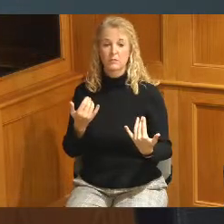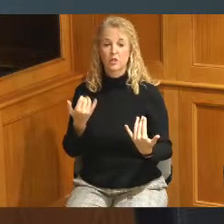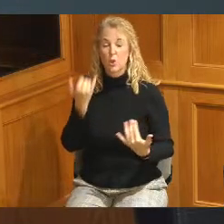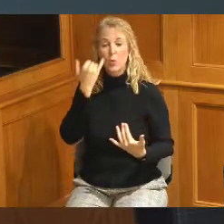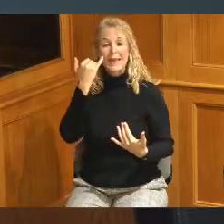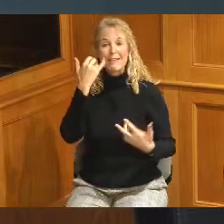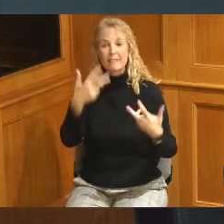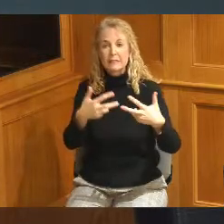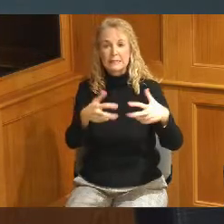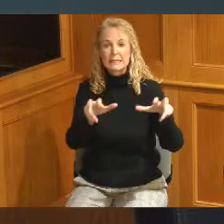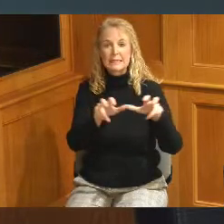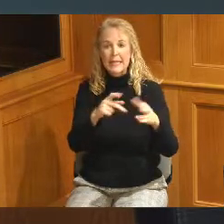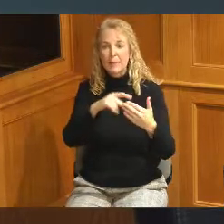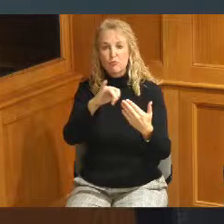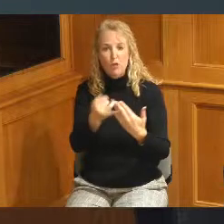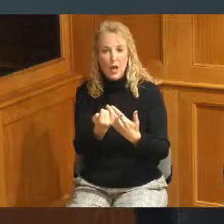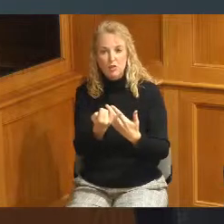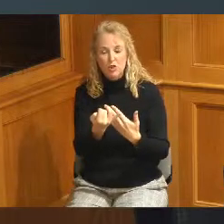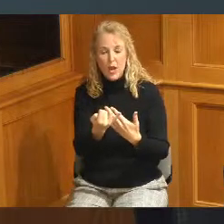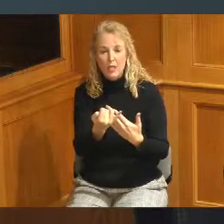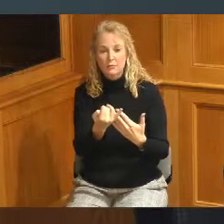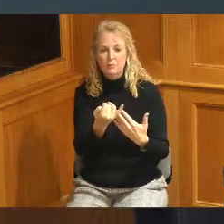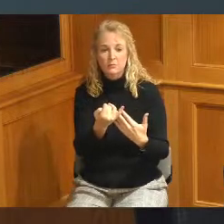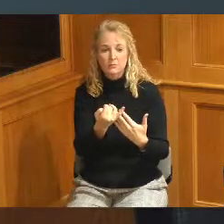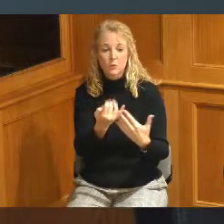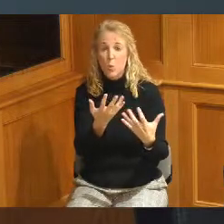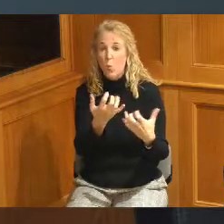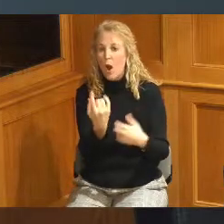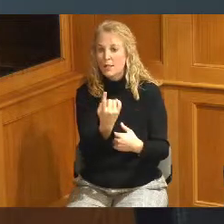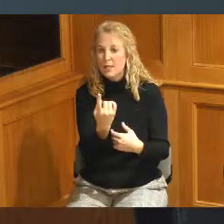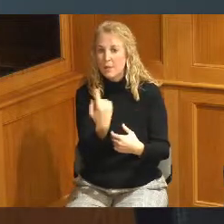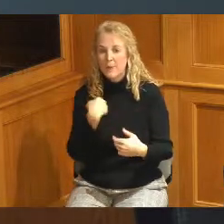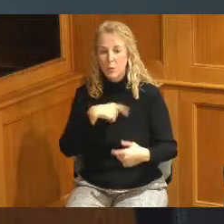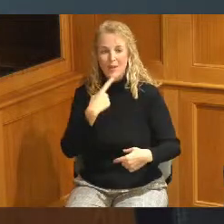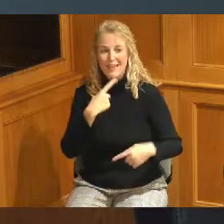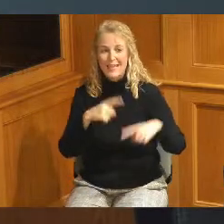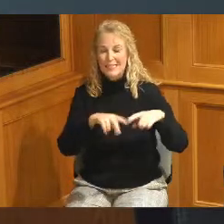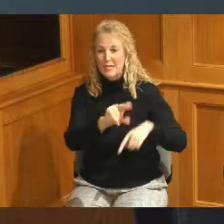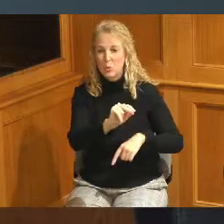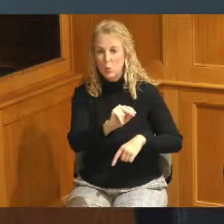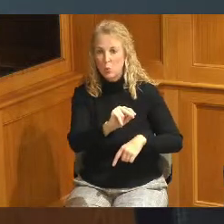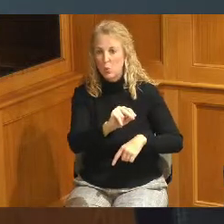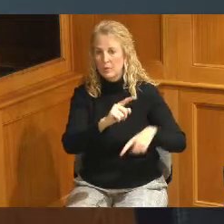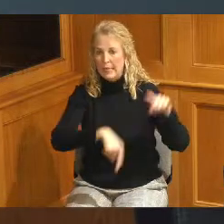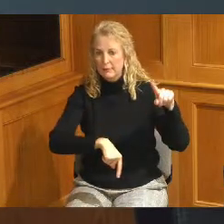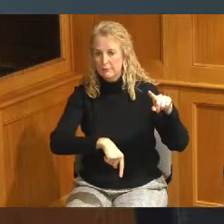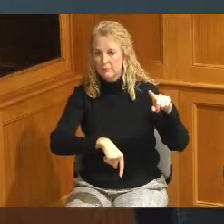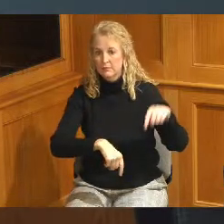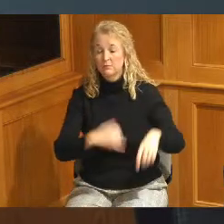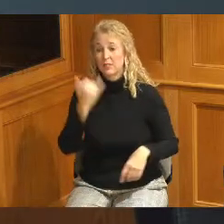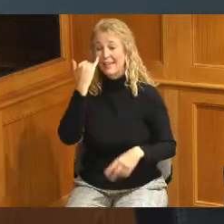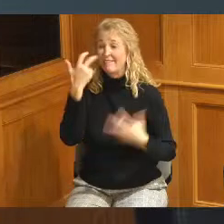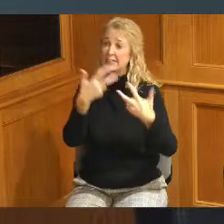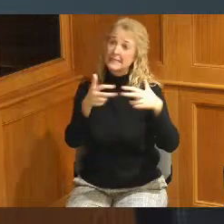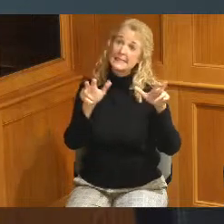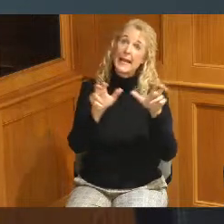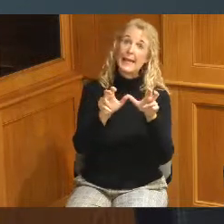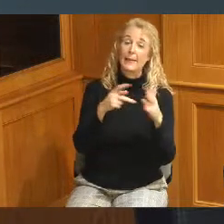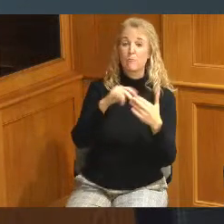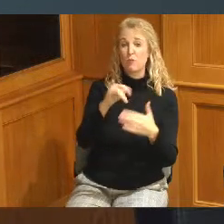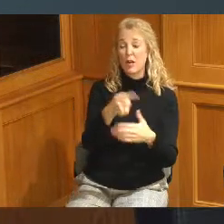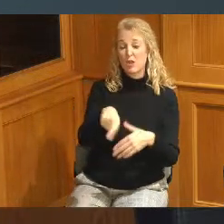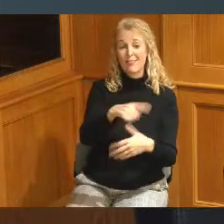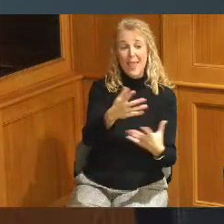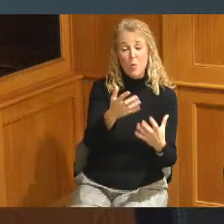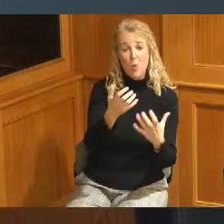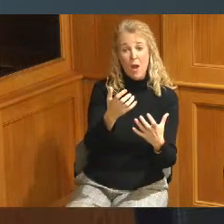it. It's in the lease. When we get to the stadiums, we say we can't do it. We don't say that. We say that they have